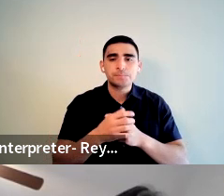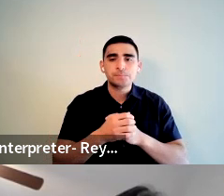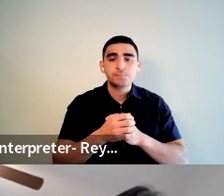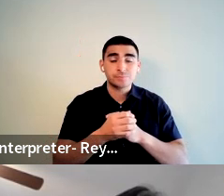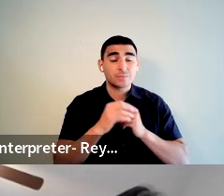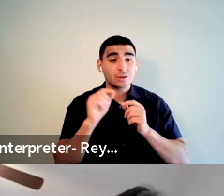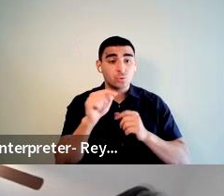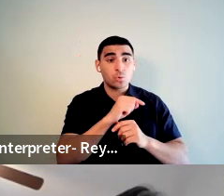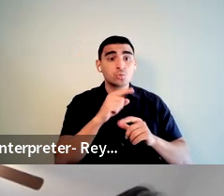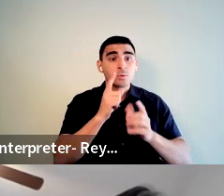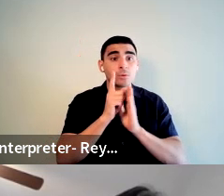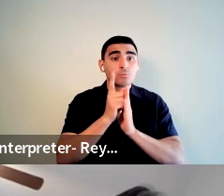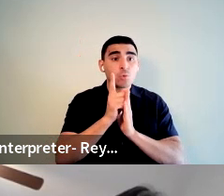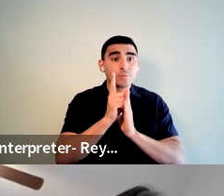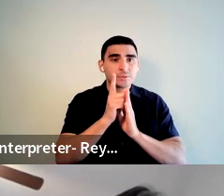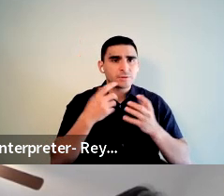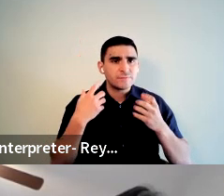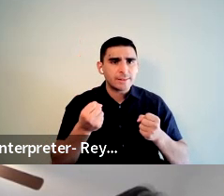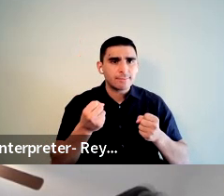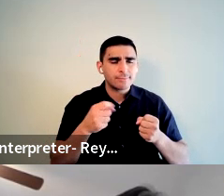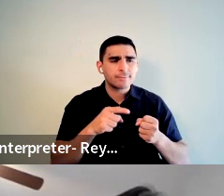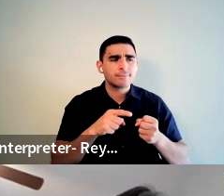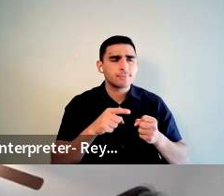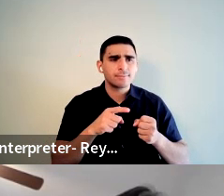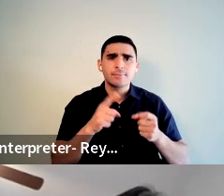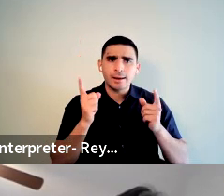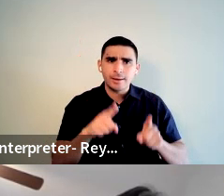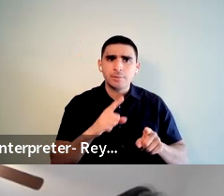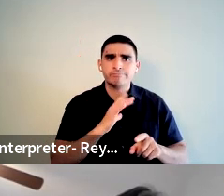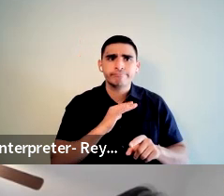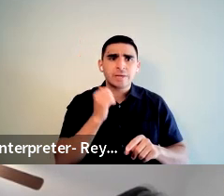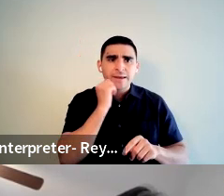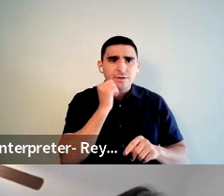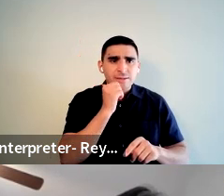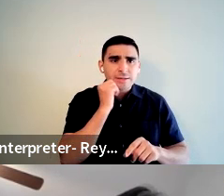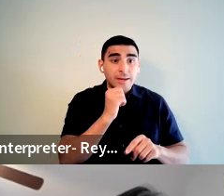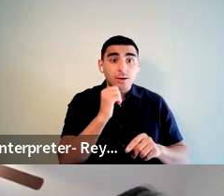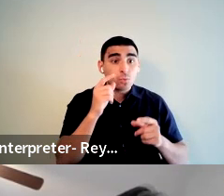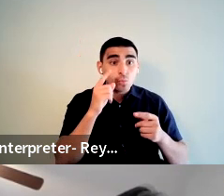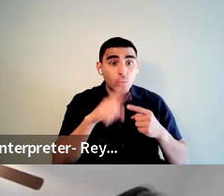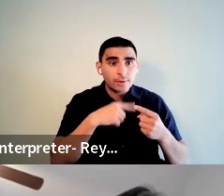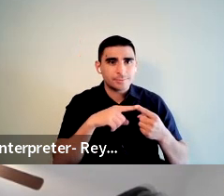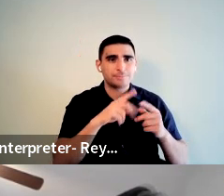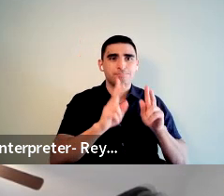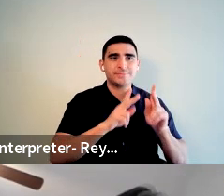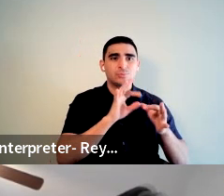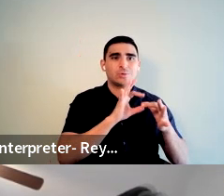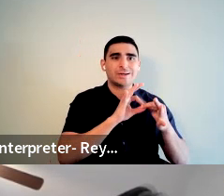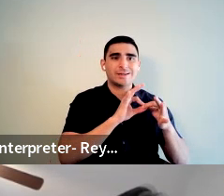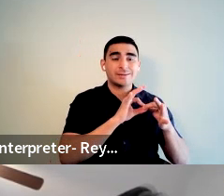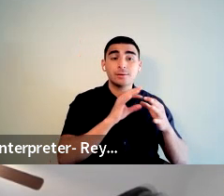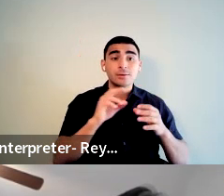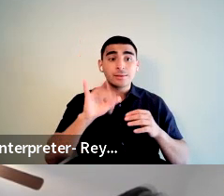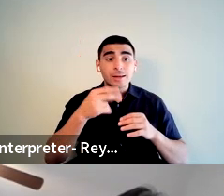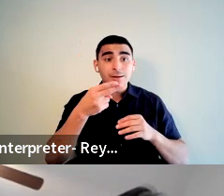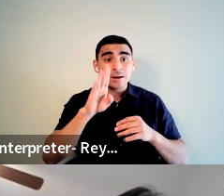moments of healing happen in really small, amazing ways every day when people are able to connect. And so that hub be an opportunity to